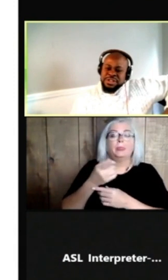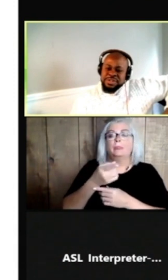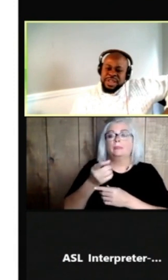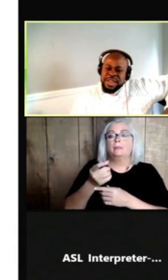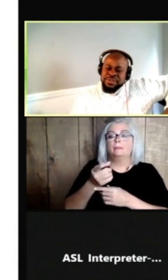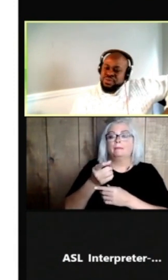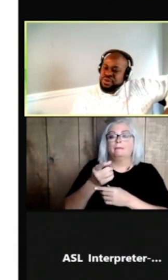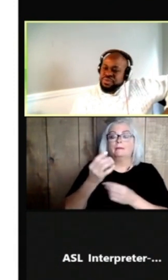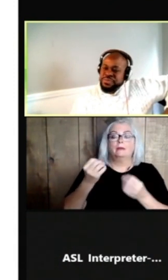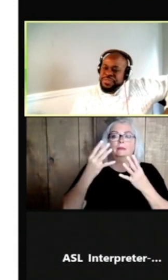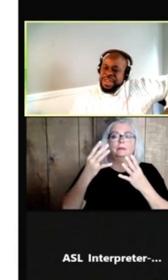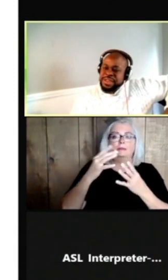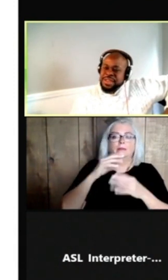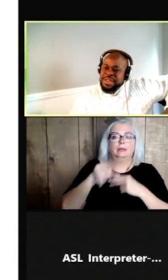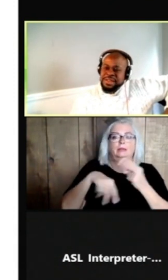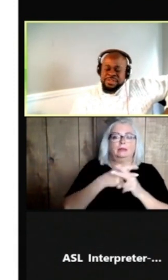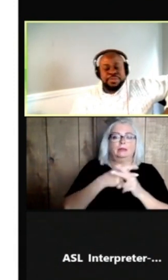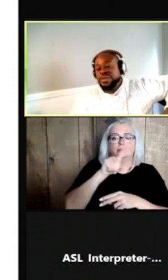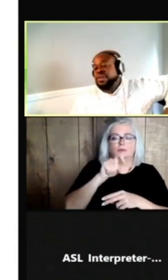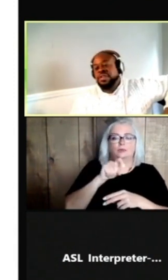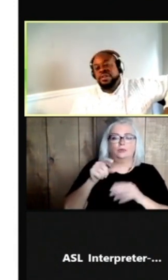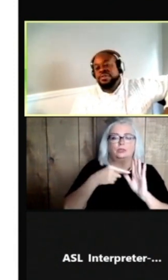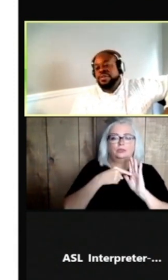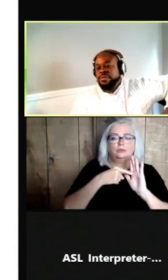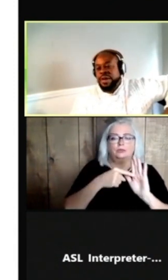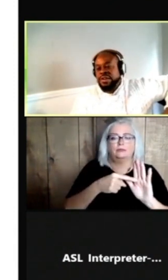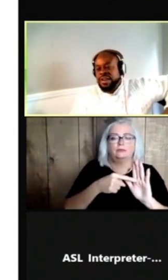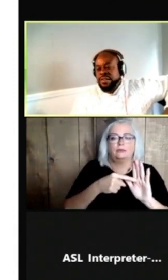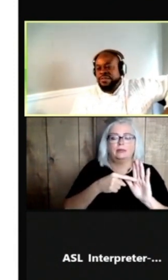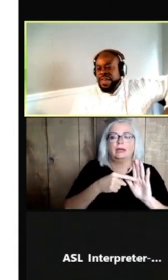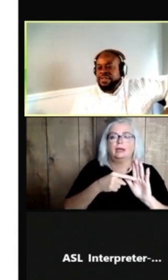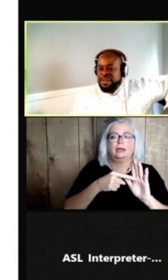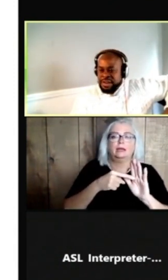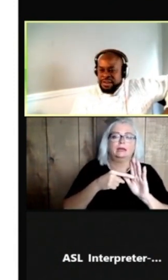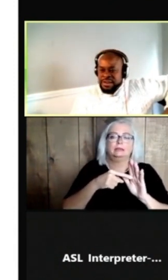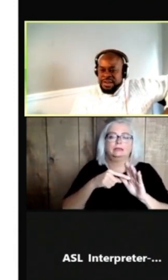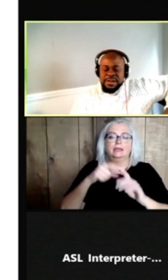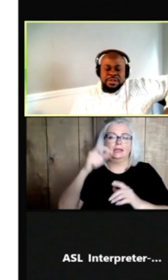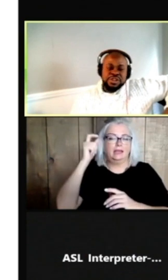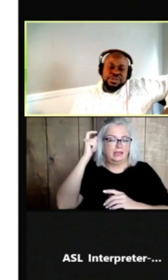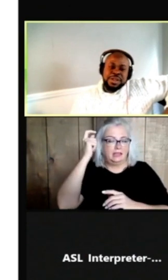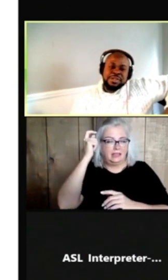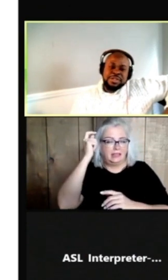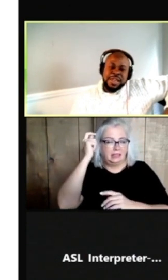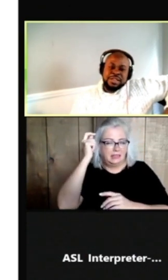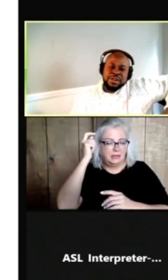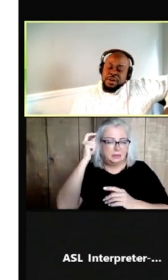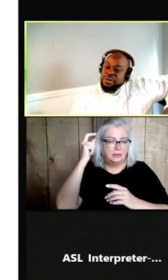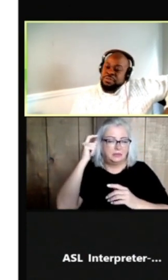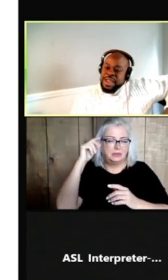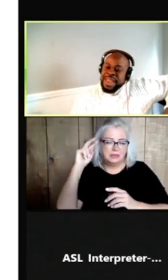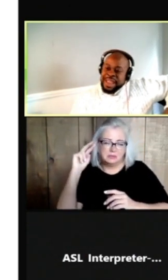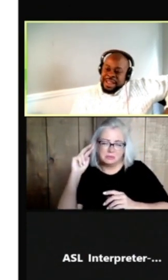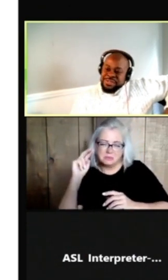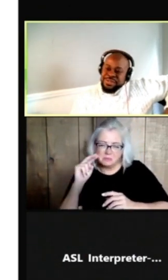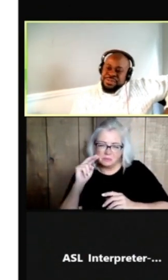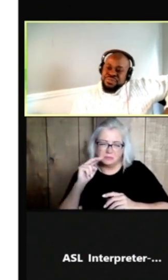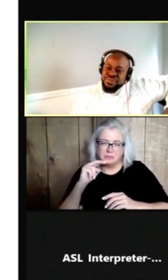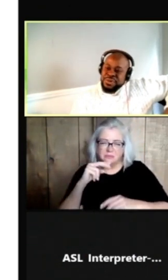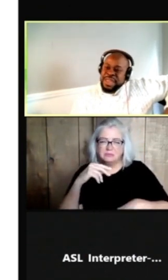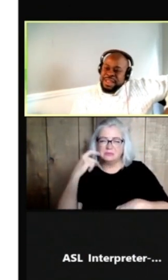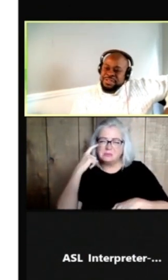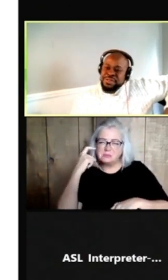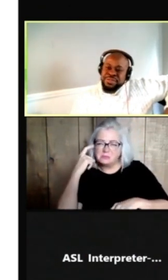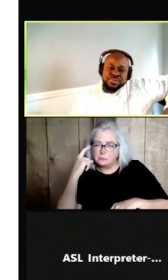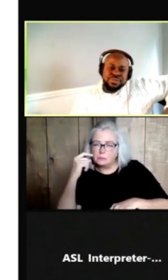kinds of questions that sort of reflect the conspiracy theories about getting vaccinated, which means that there are right answers